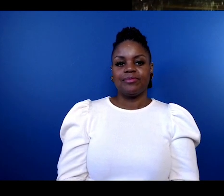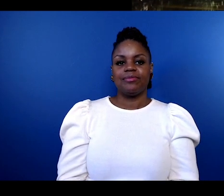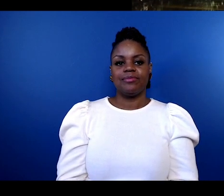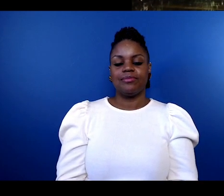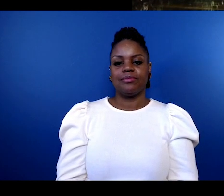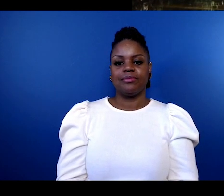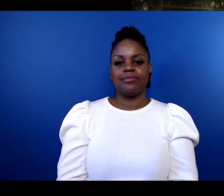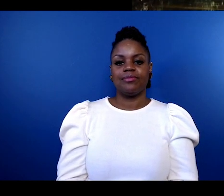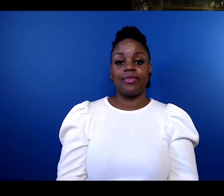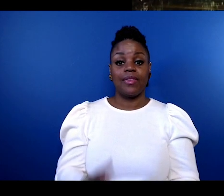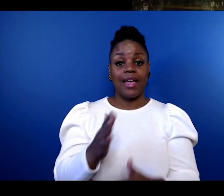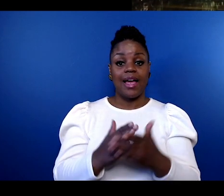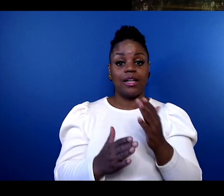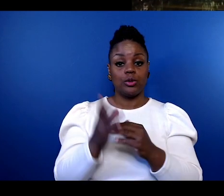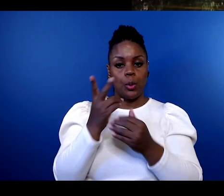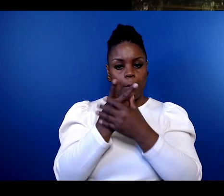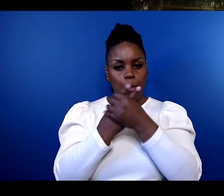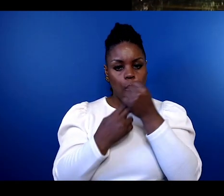practice.